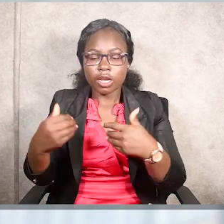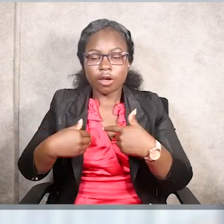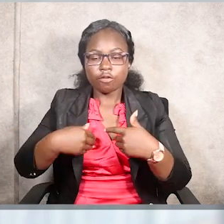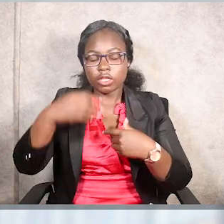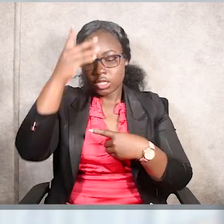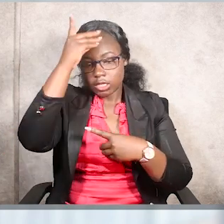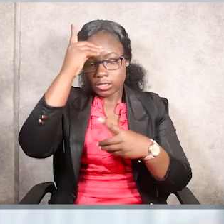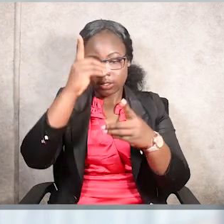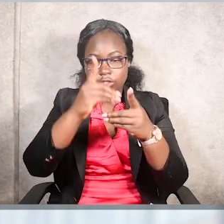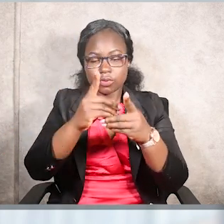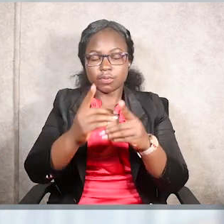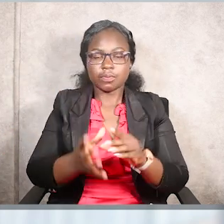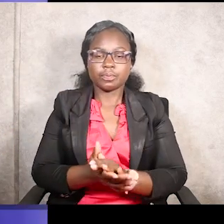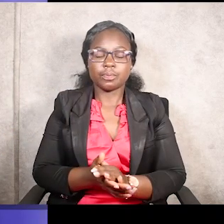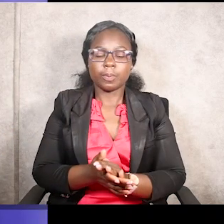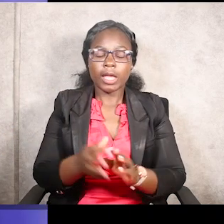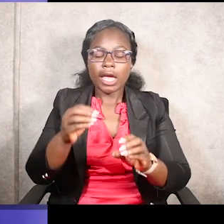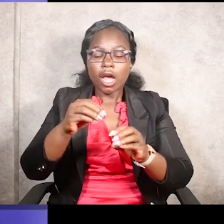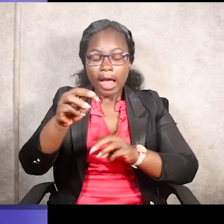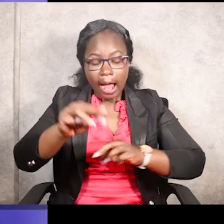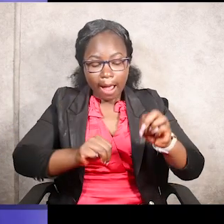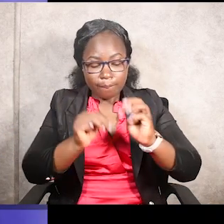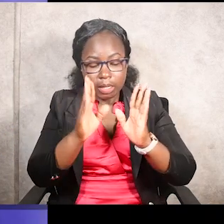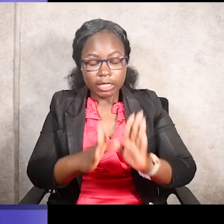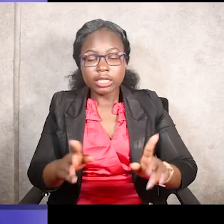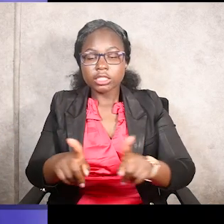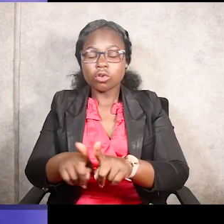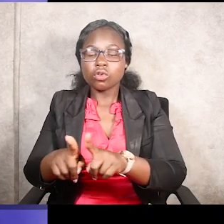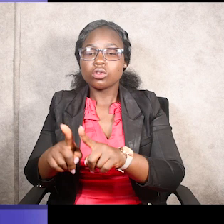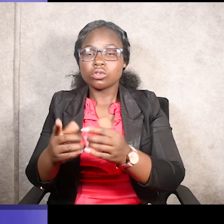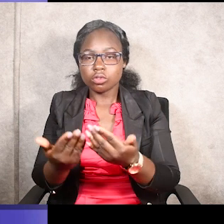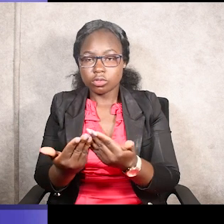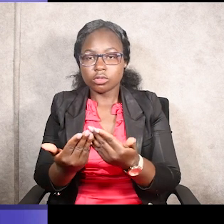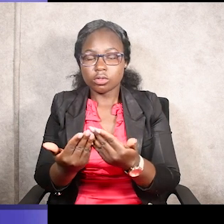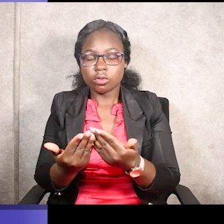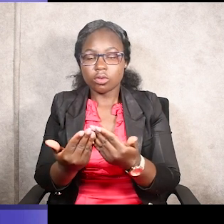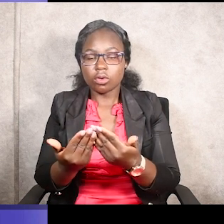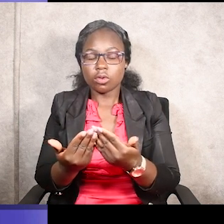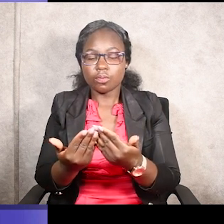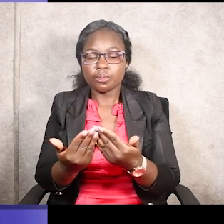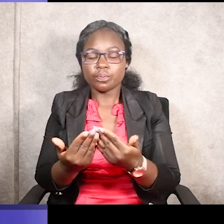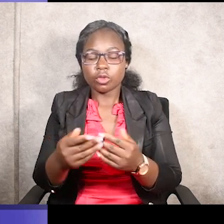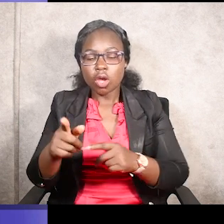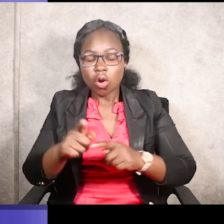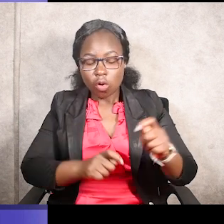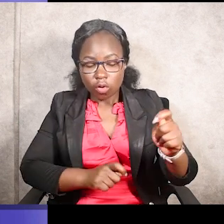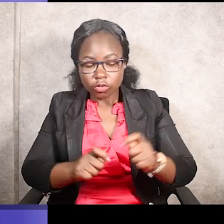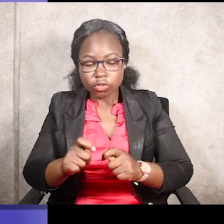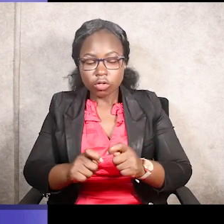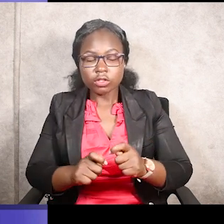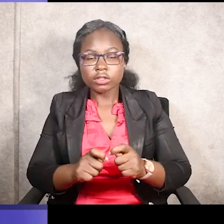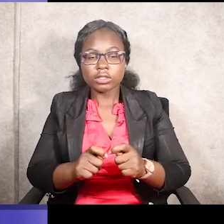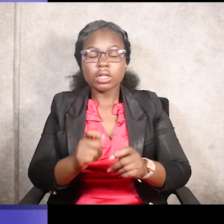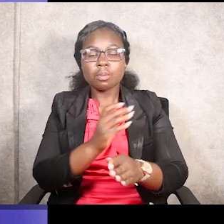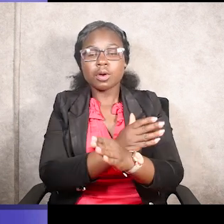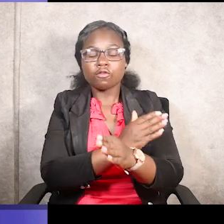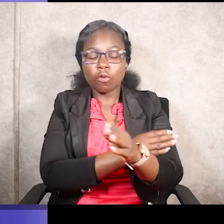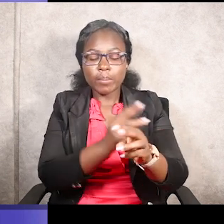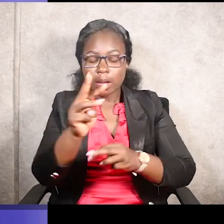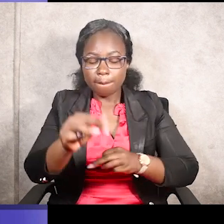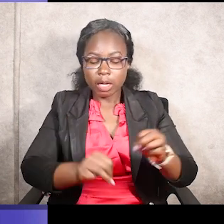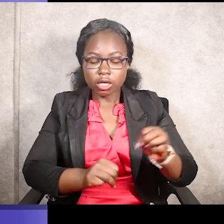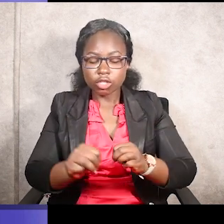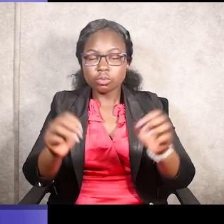decision. A manager also takes part and charge of the performance management